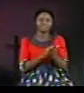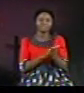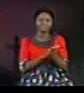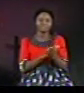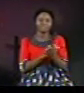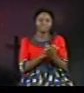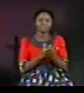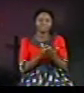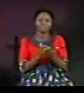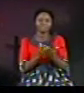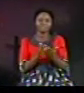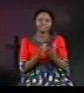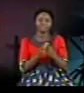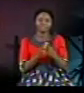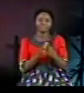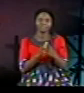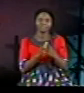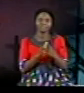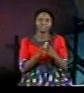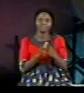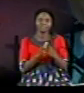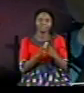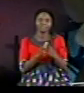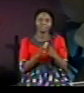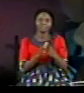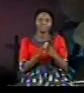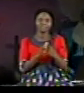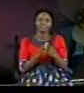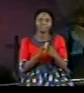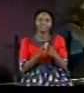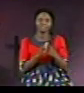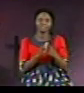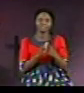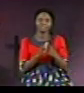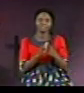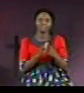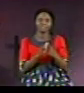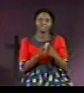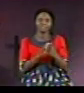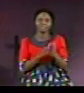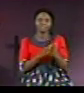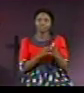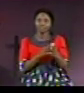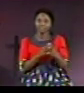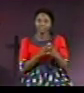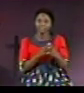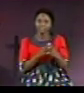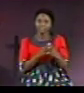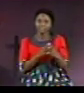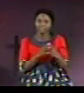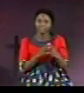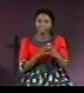The Lord will do that as well for anybody in that situation.